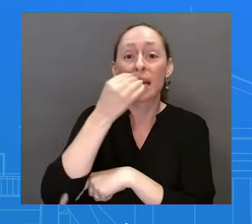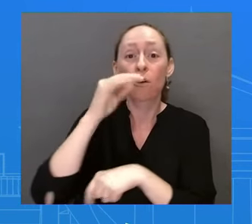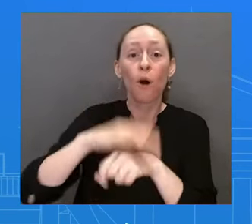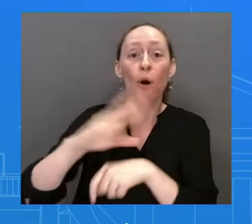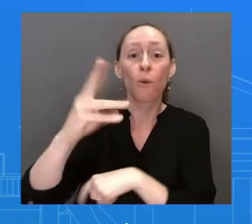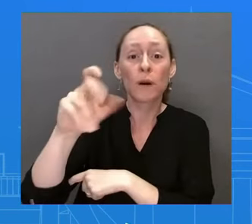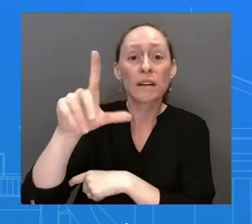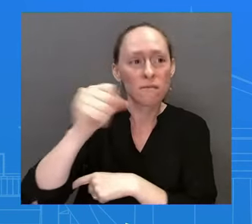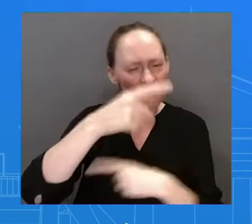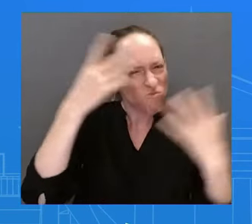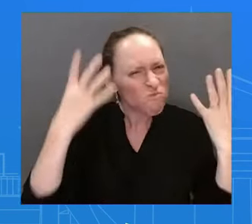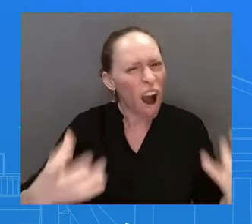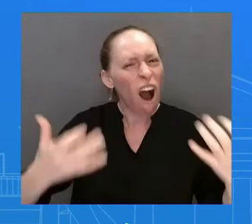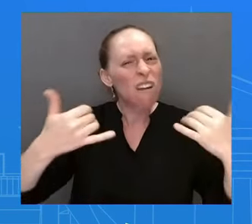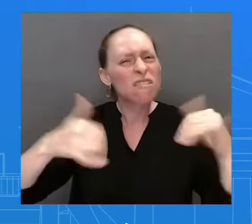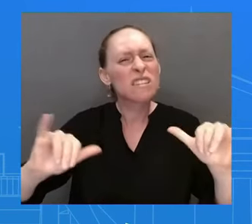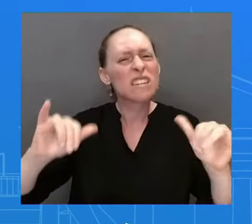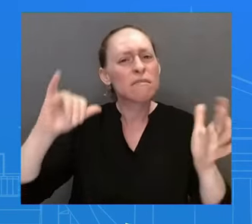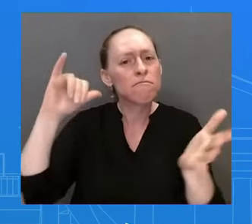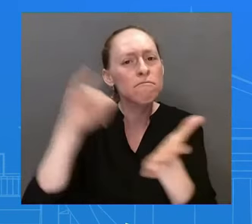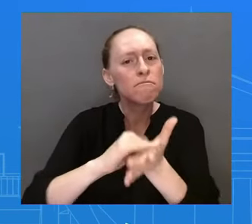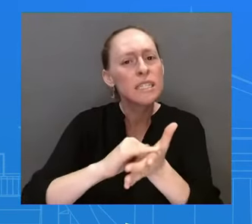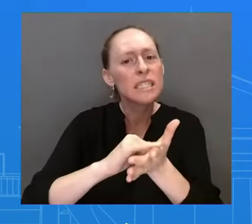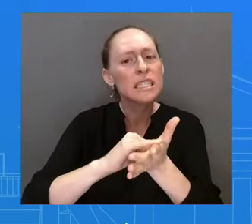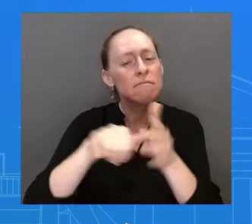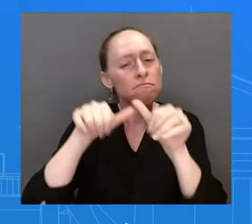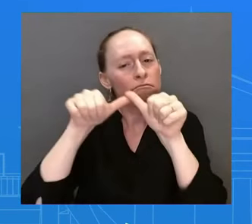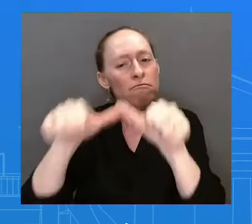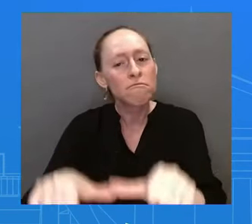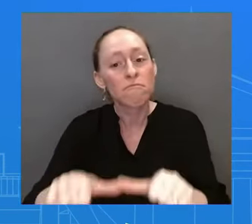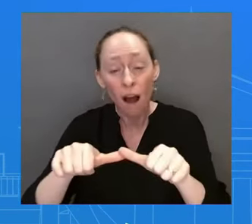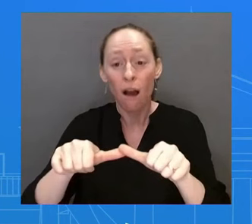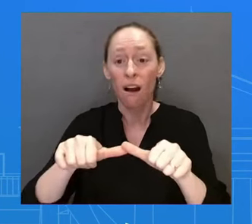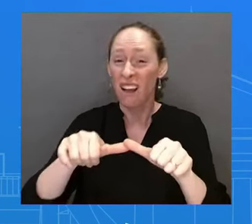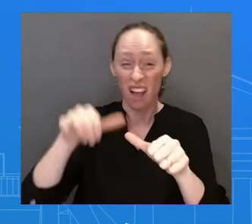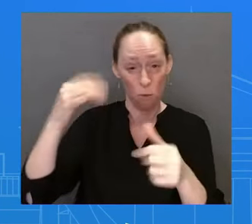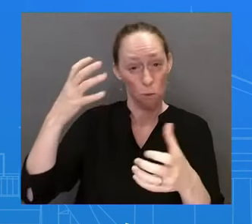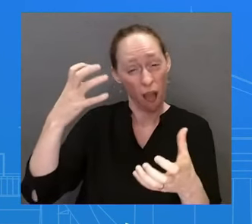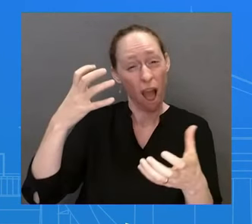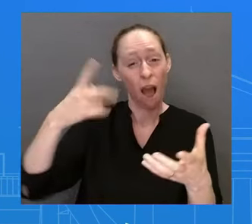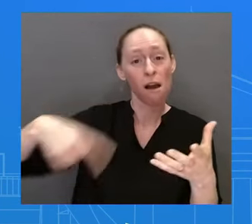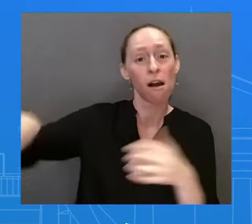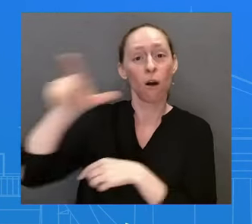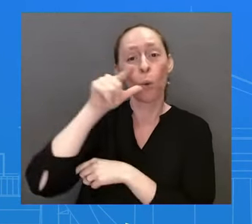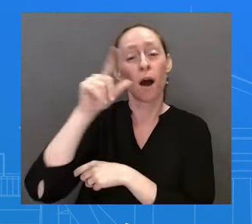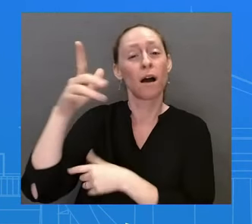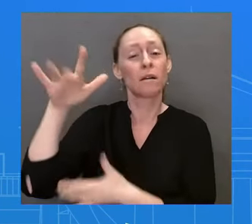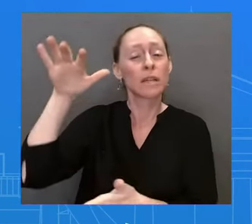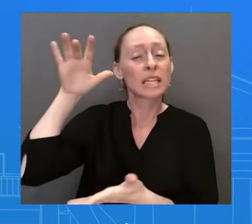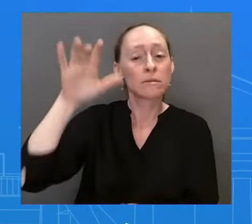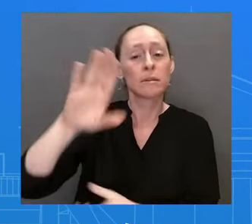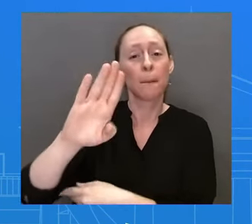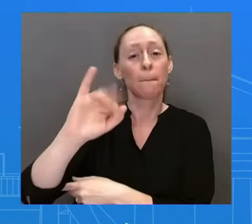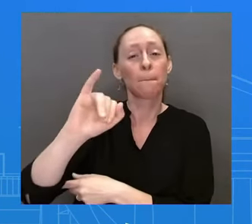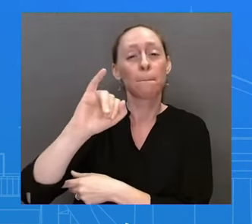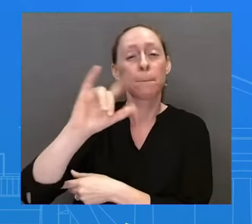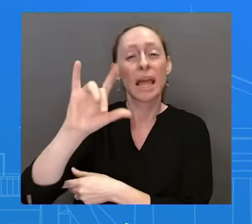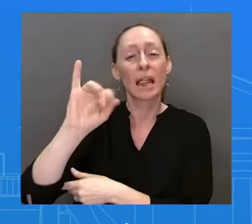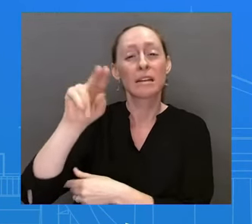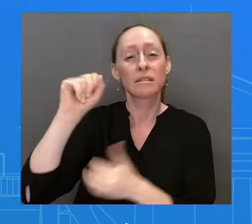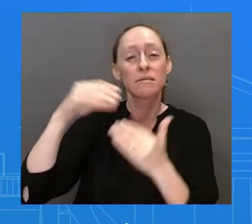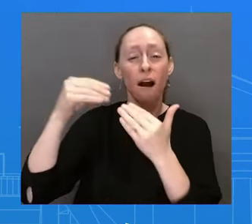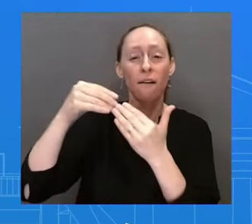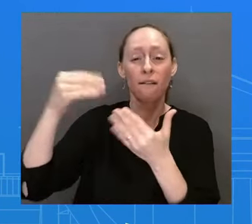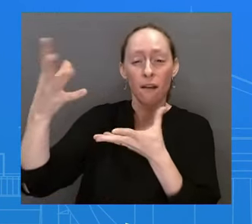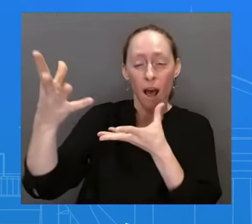of billions on tax breaks for big corporations. And they're laying the groundwork to spend trillions of additional tax cuts skewed